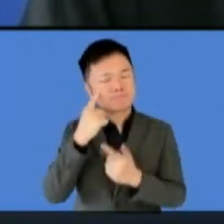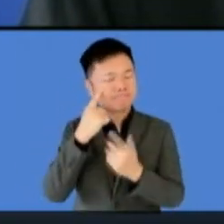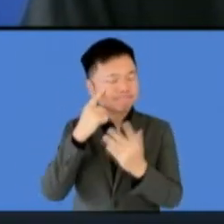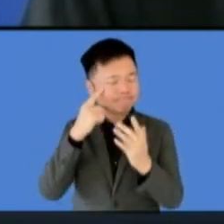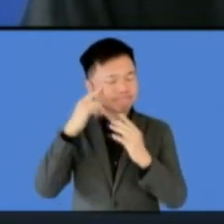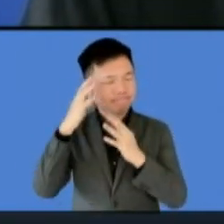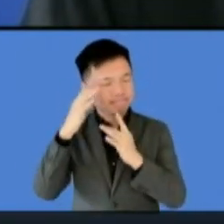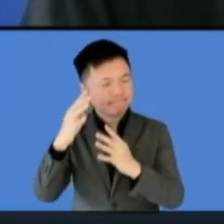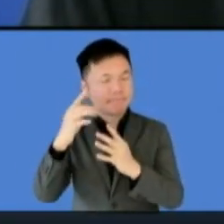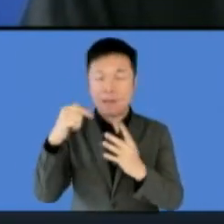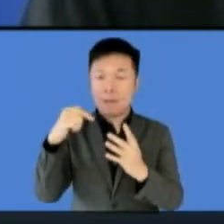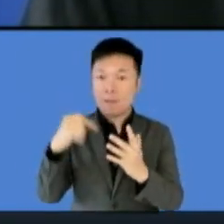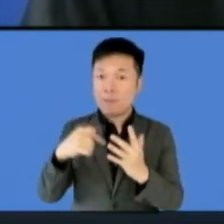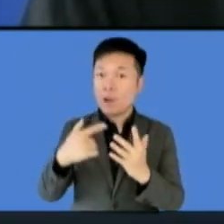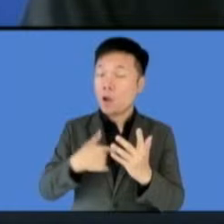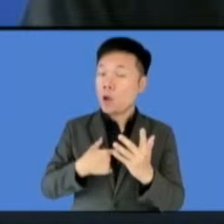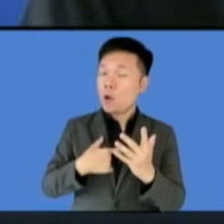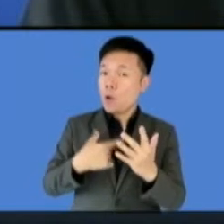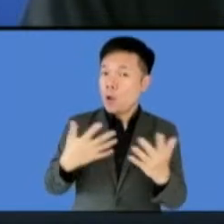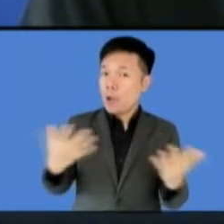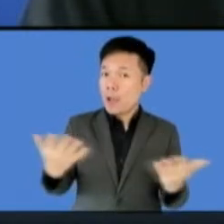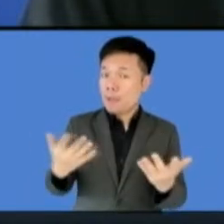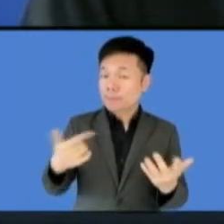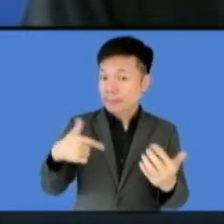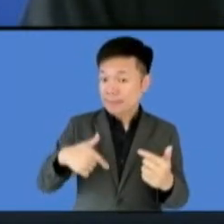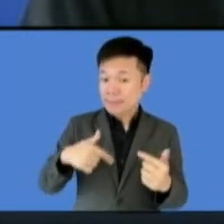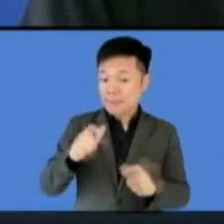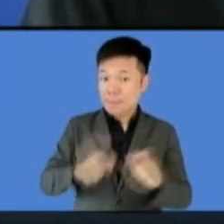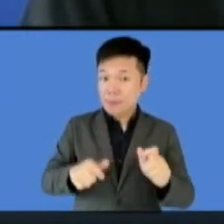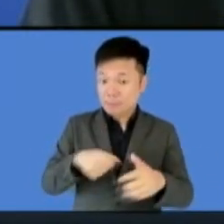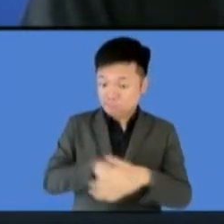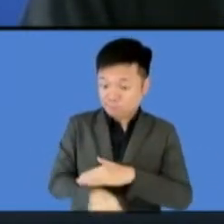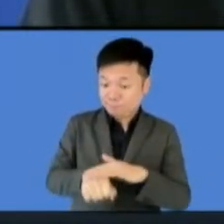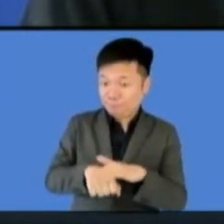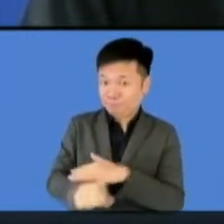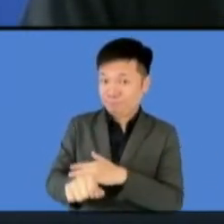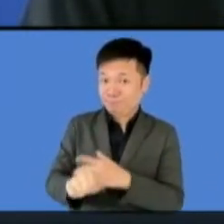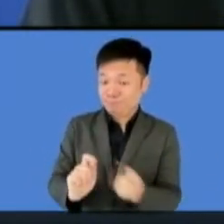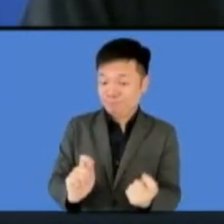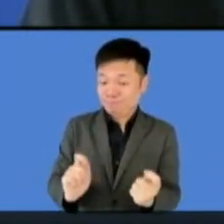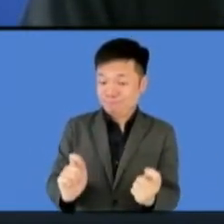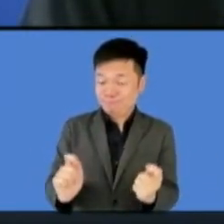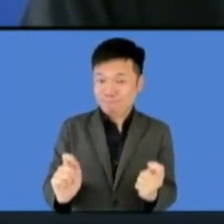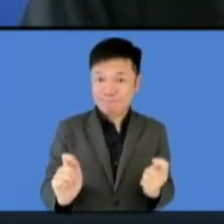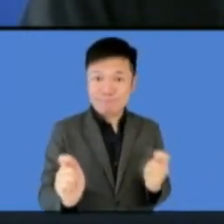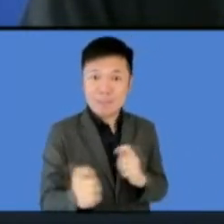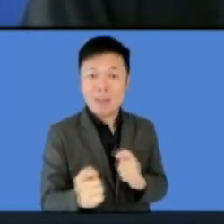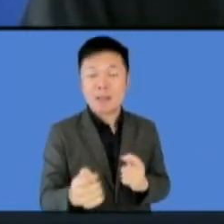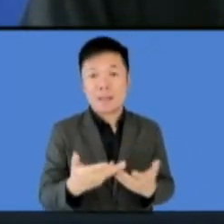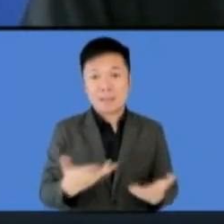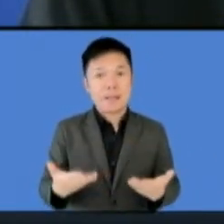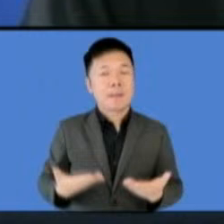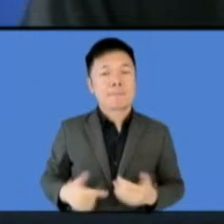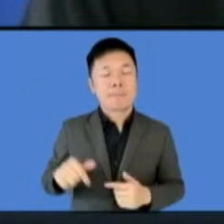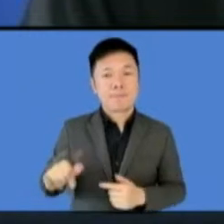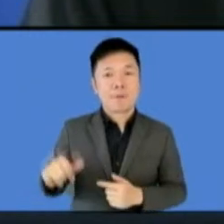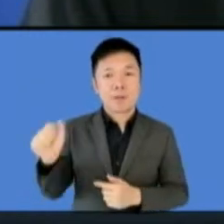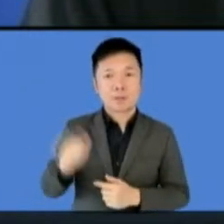opportunities associated with slower population growth and the demographic shift characterizing Asia and the